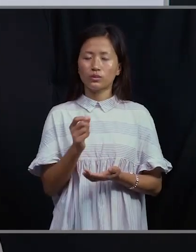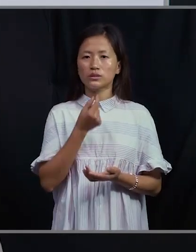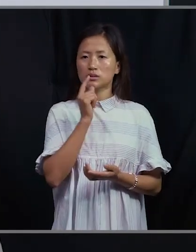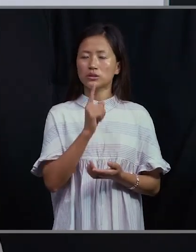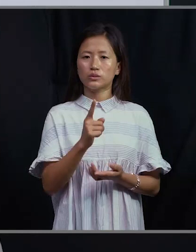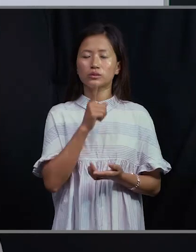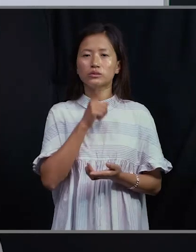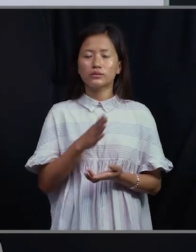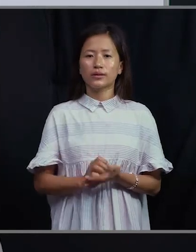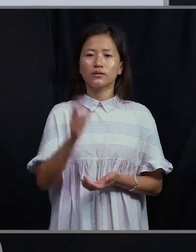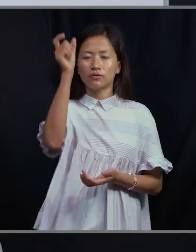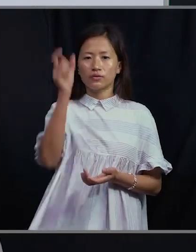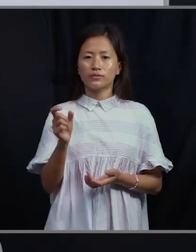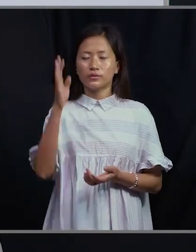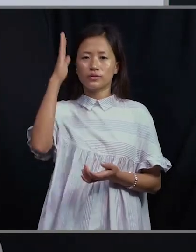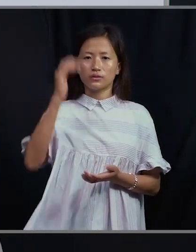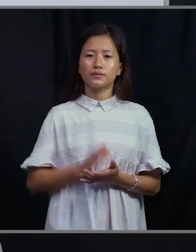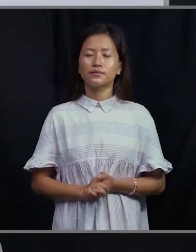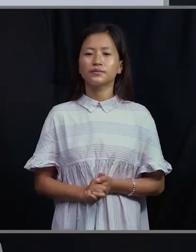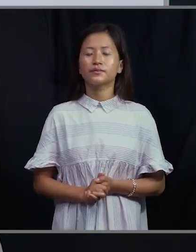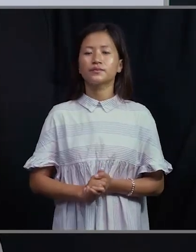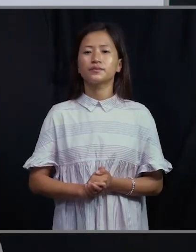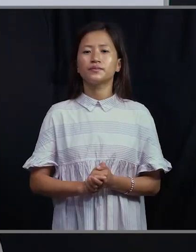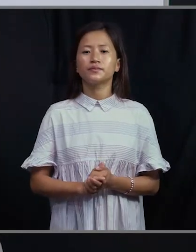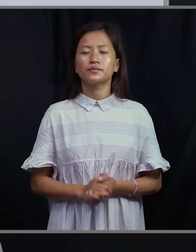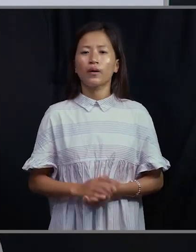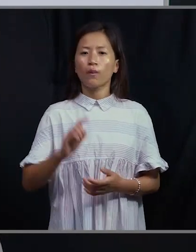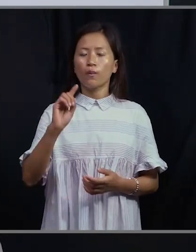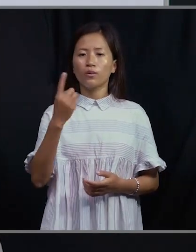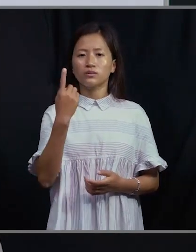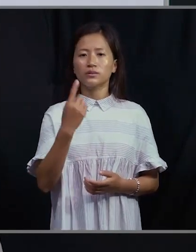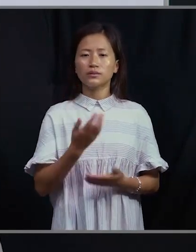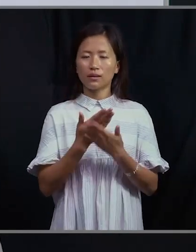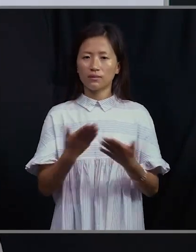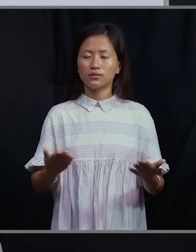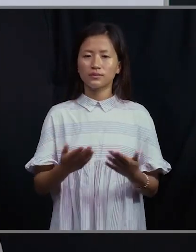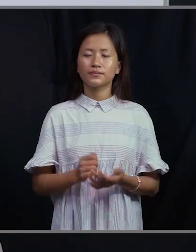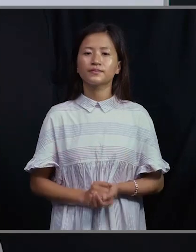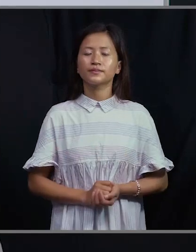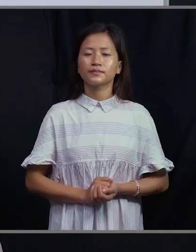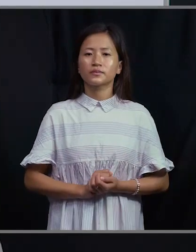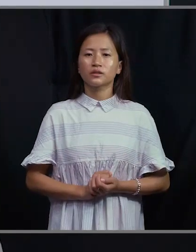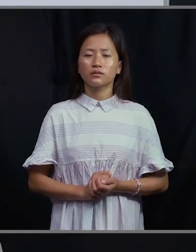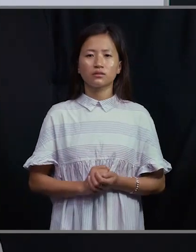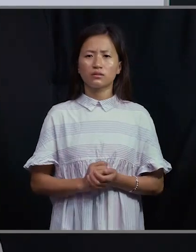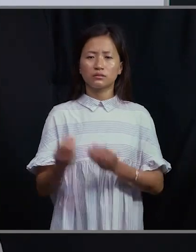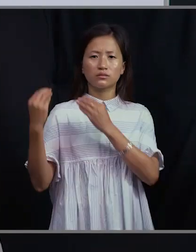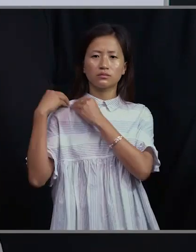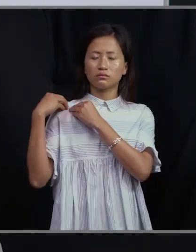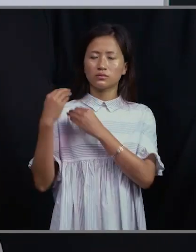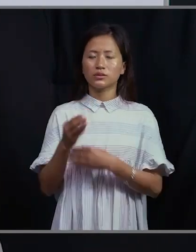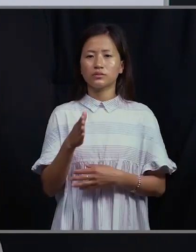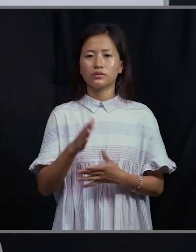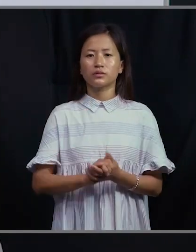is considered as sacred or as sacrament. And one thing is that it is not as a duty. Marriage is